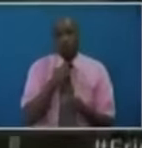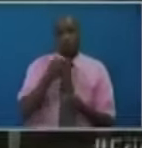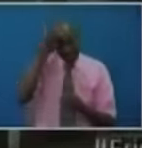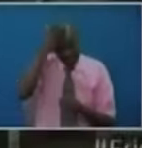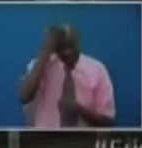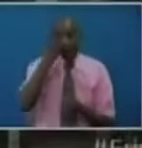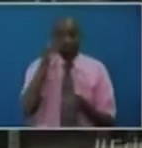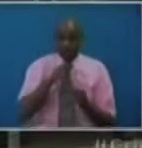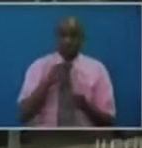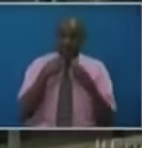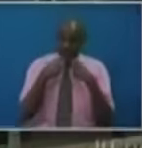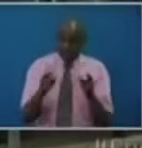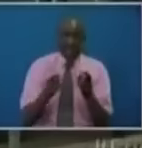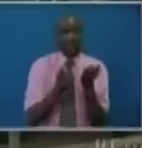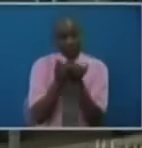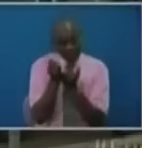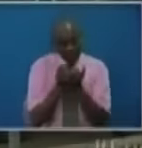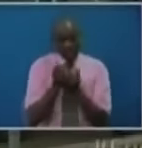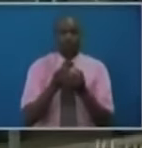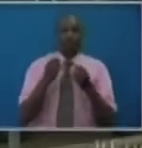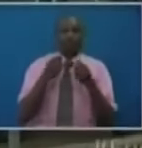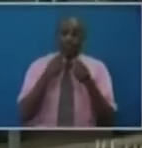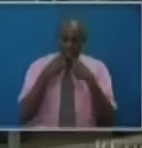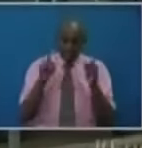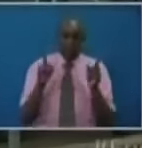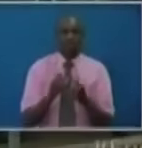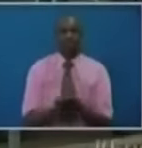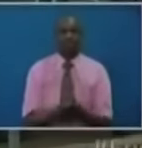press statement Saturday.